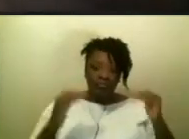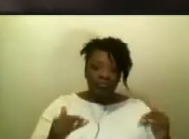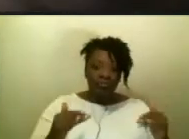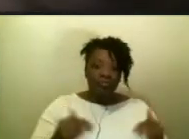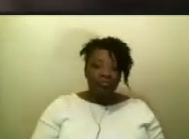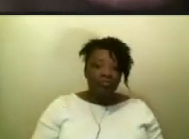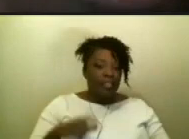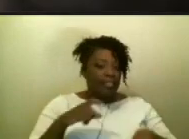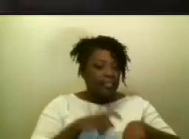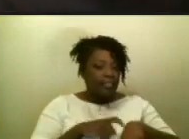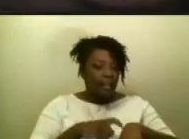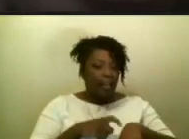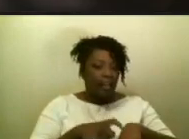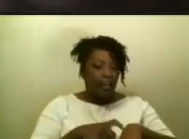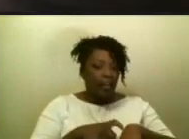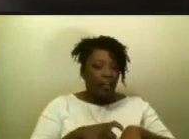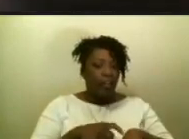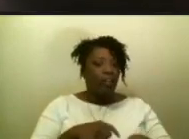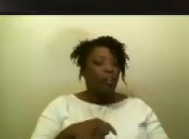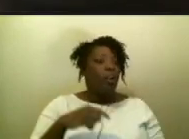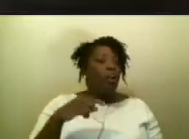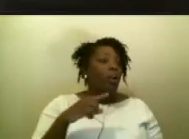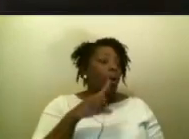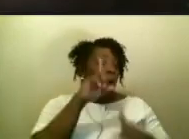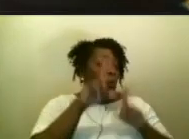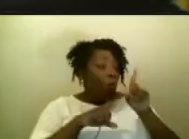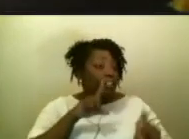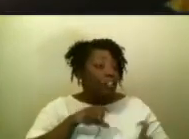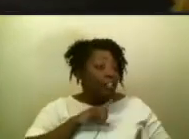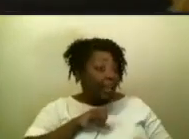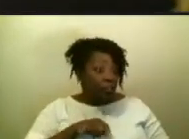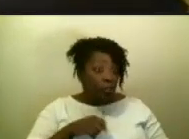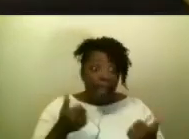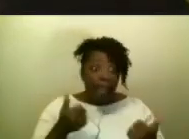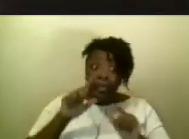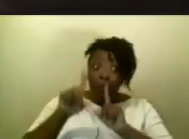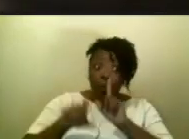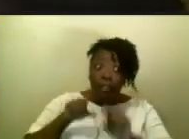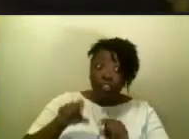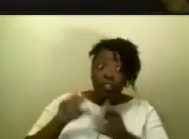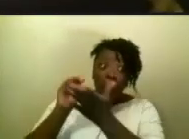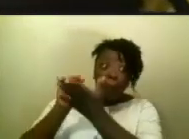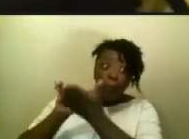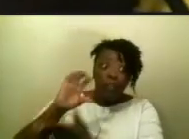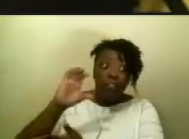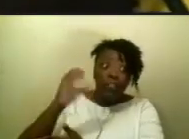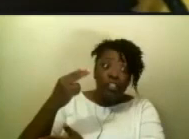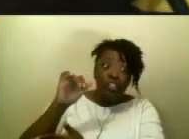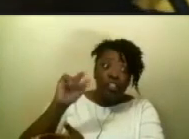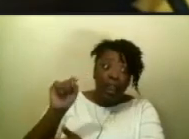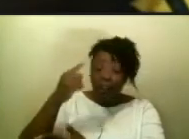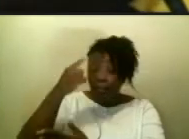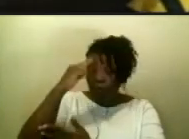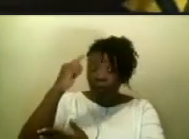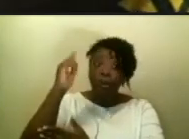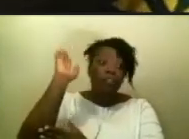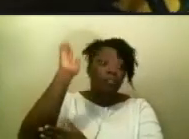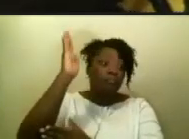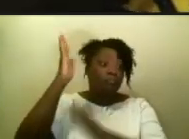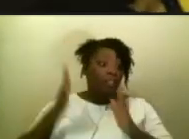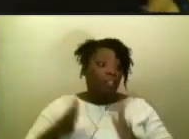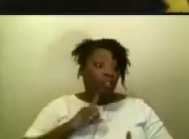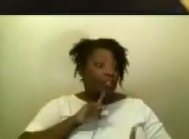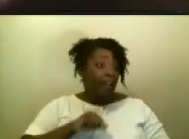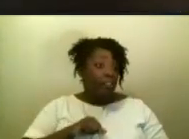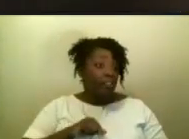for our Q&A sessions. If you have any questions in the chat for our speakers today, please make sure